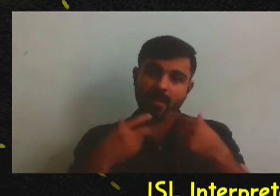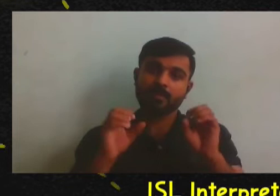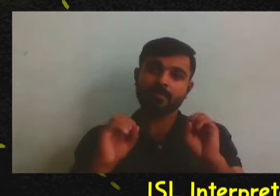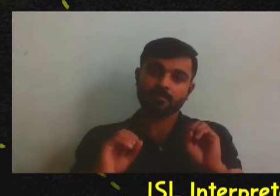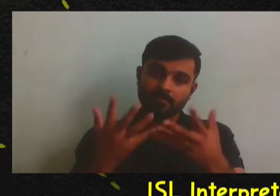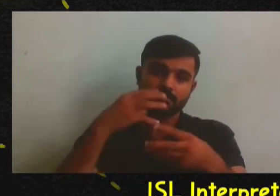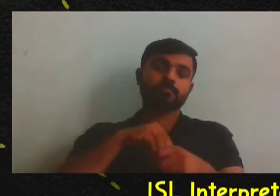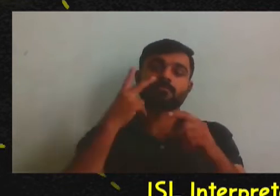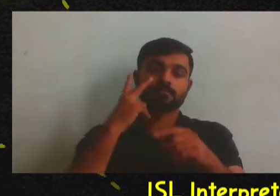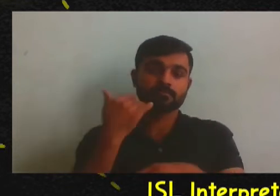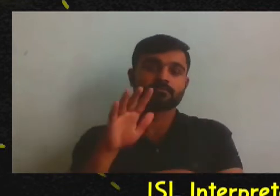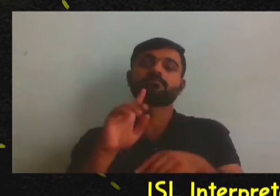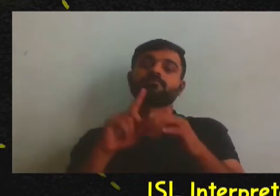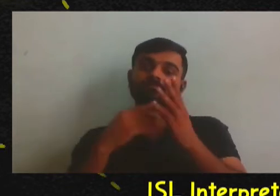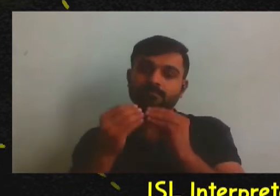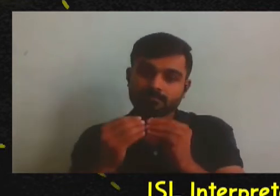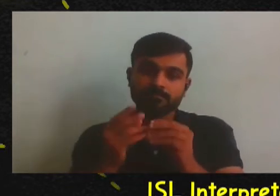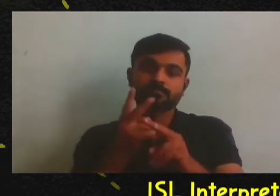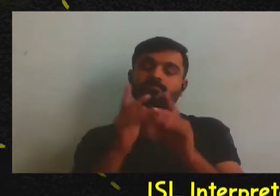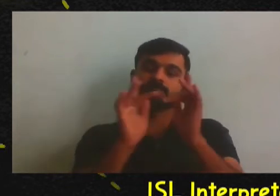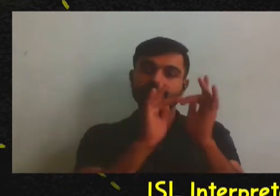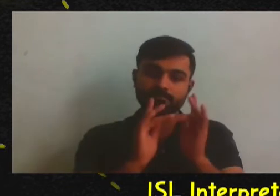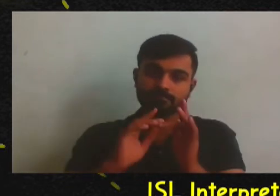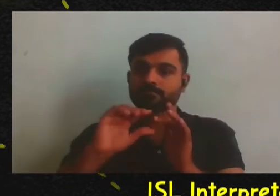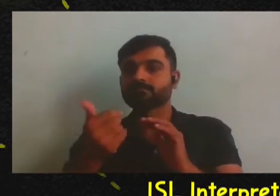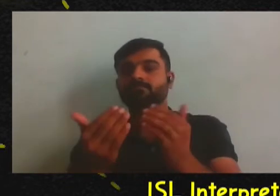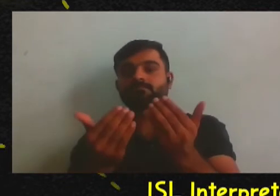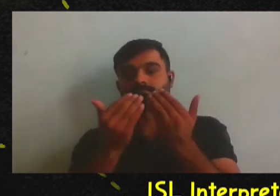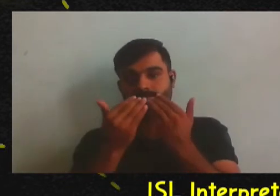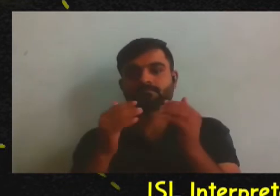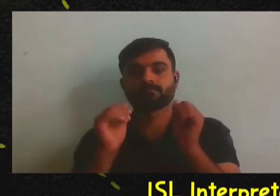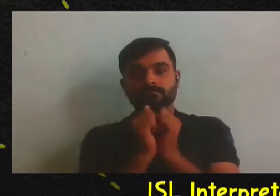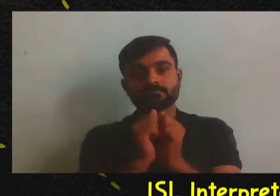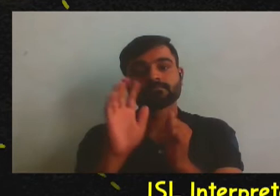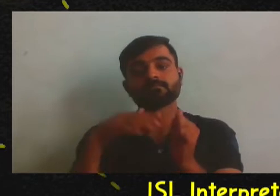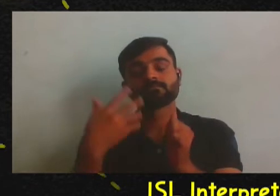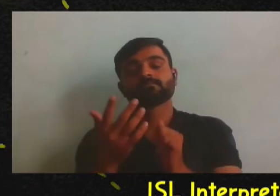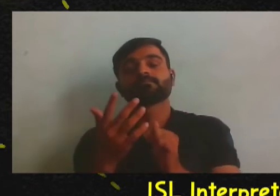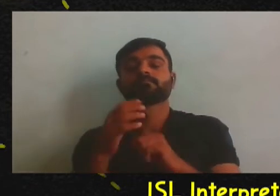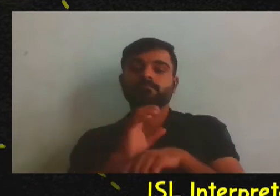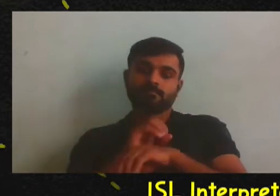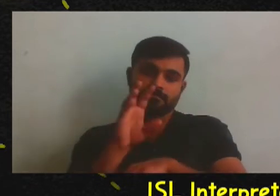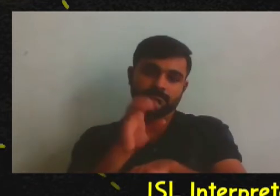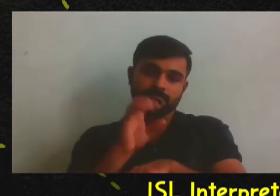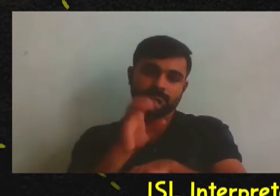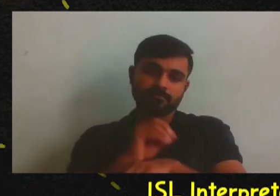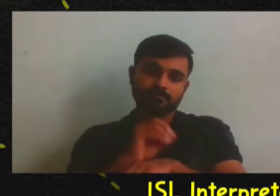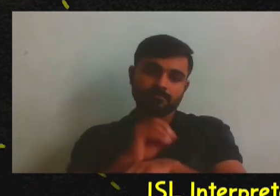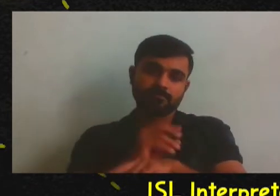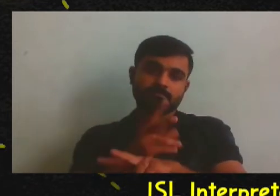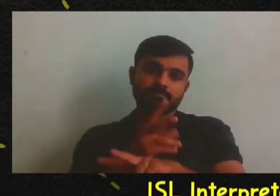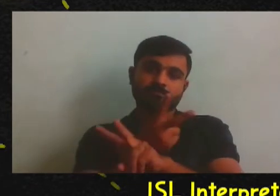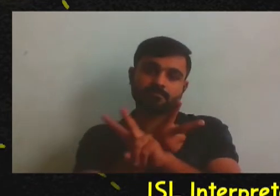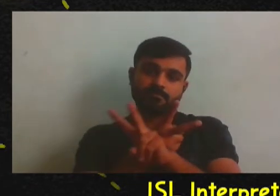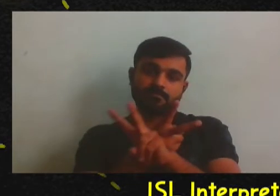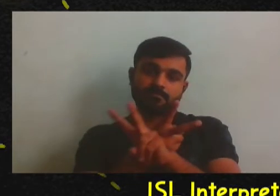looking at occupation, looking at connecting with other supports, and counseling, etc., etc. So that kind